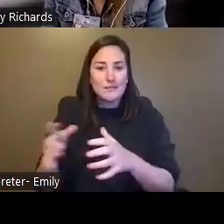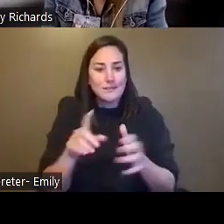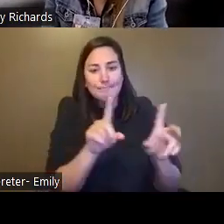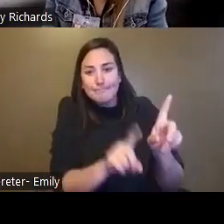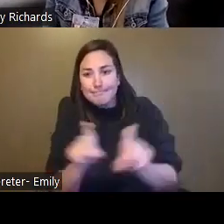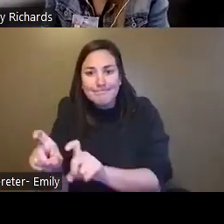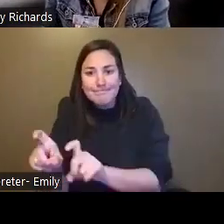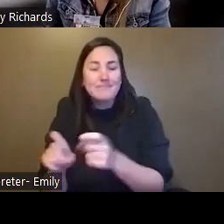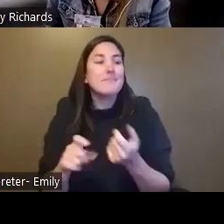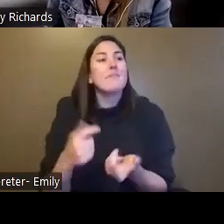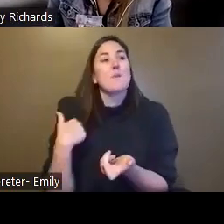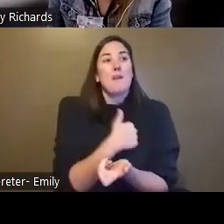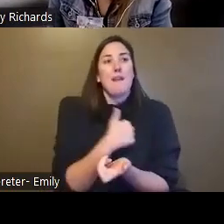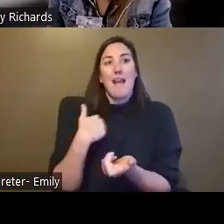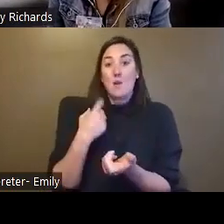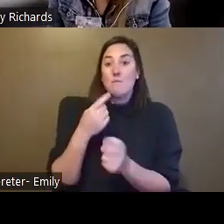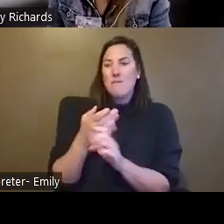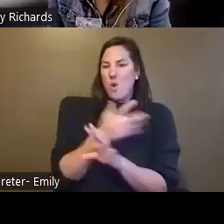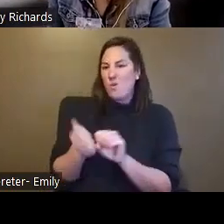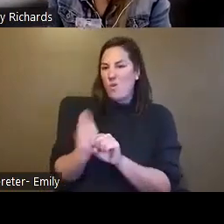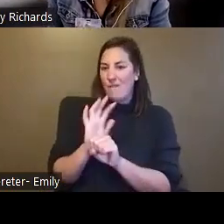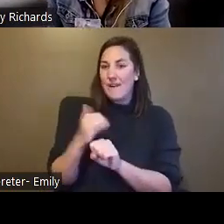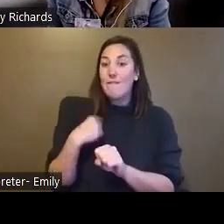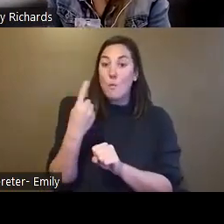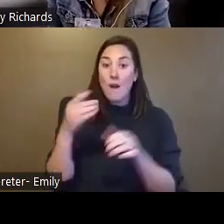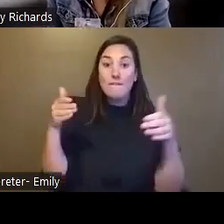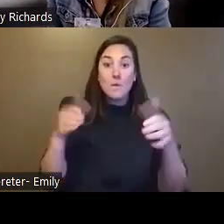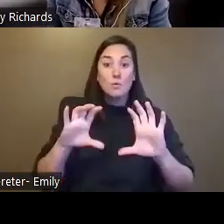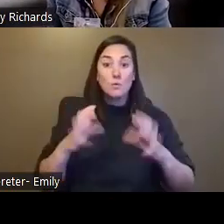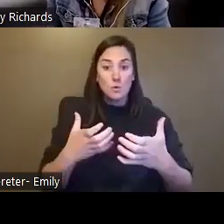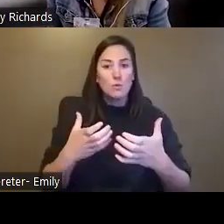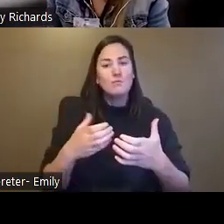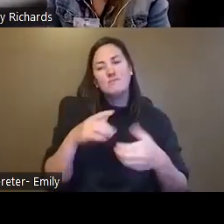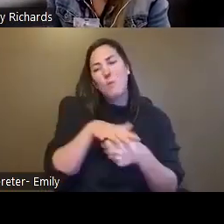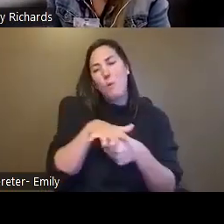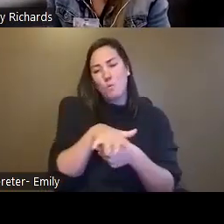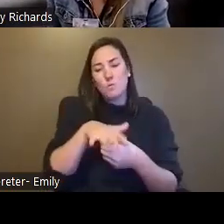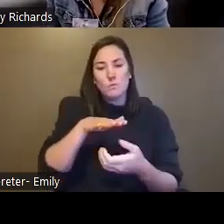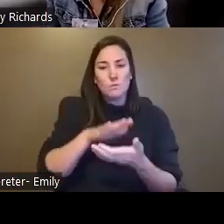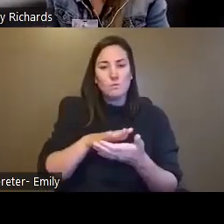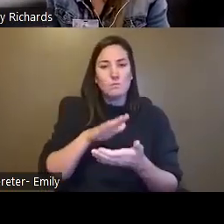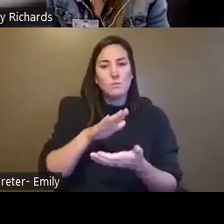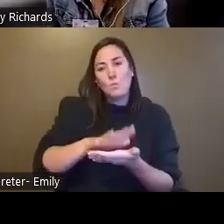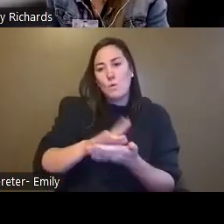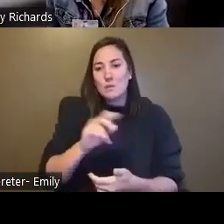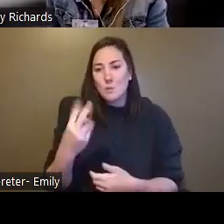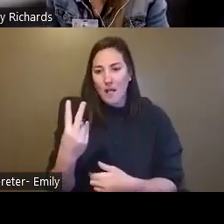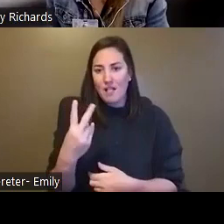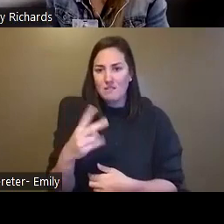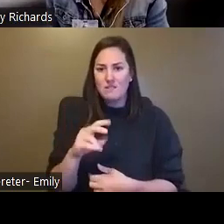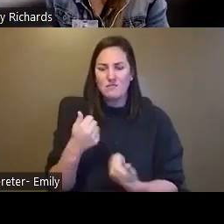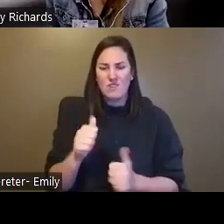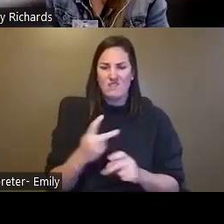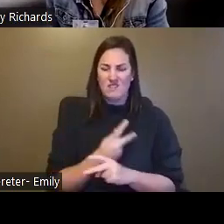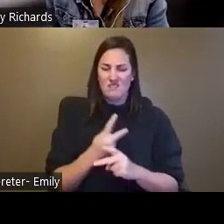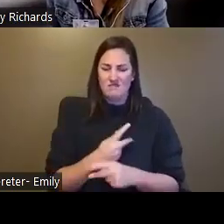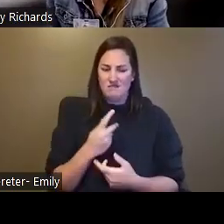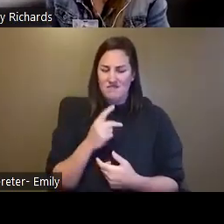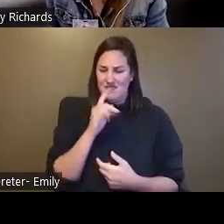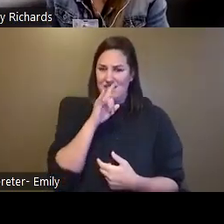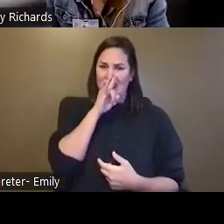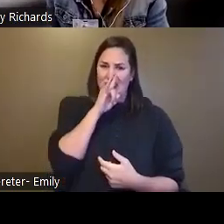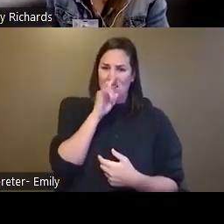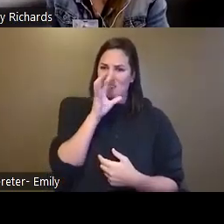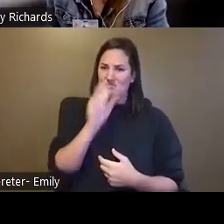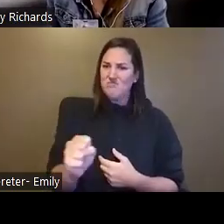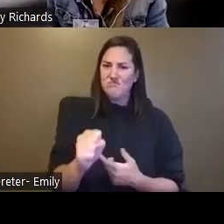completed a focus group prior to COVID in our local schools to better understand the attraction. Why are kids so